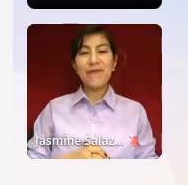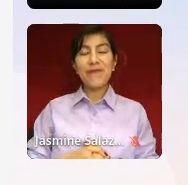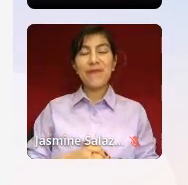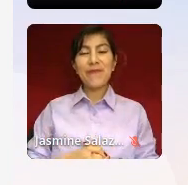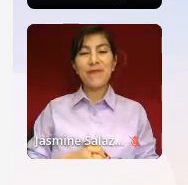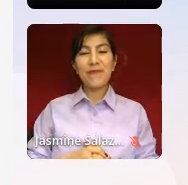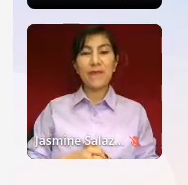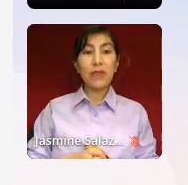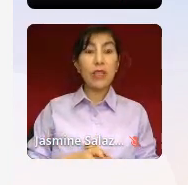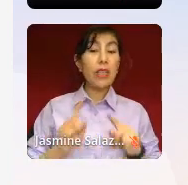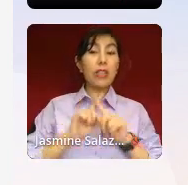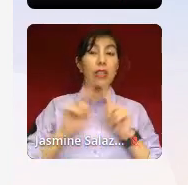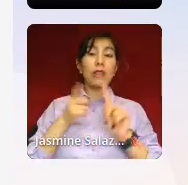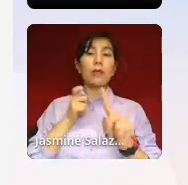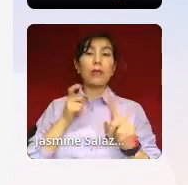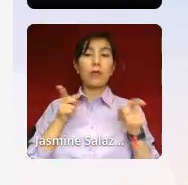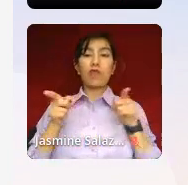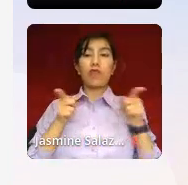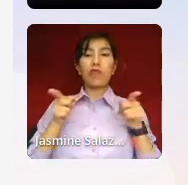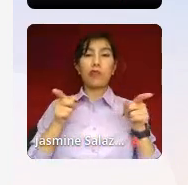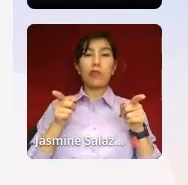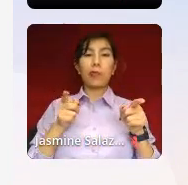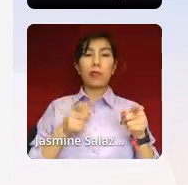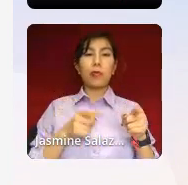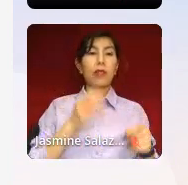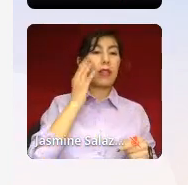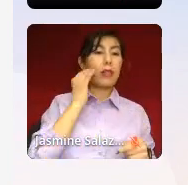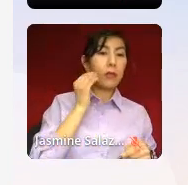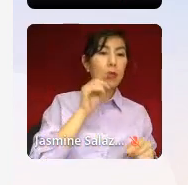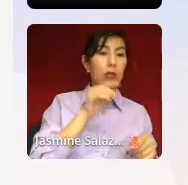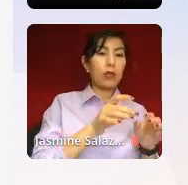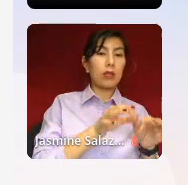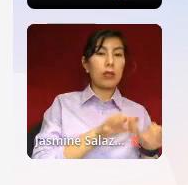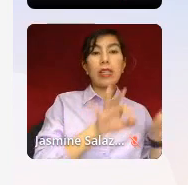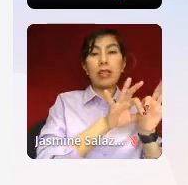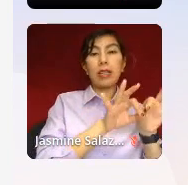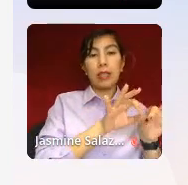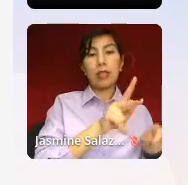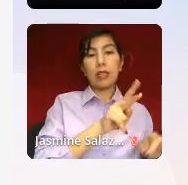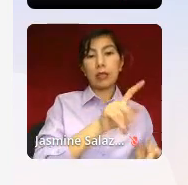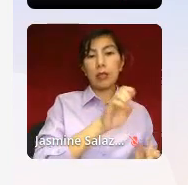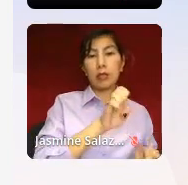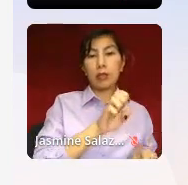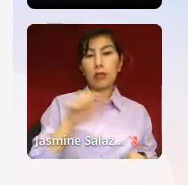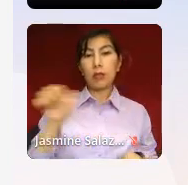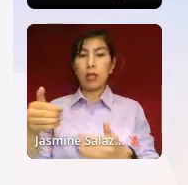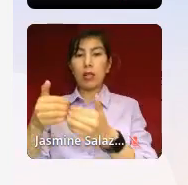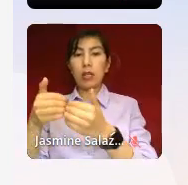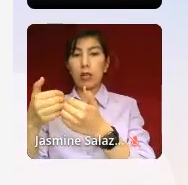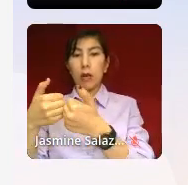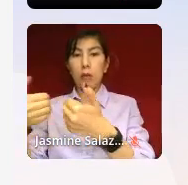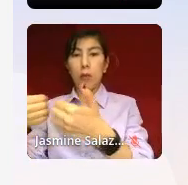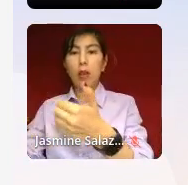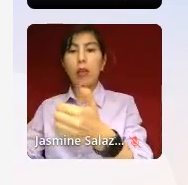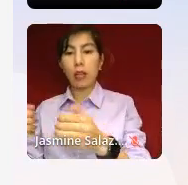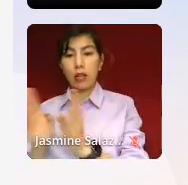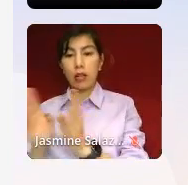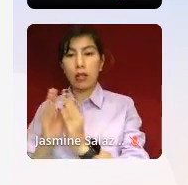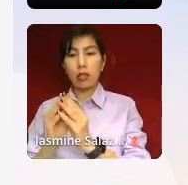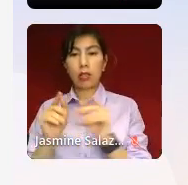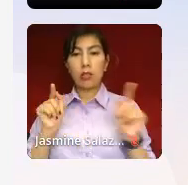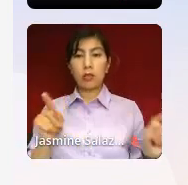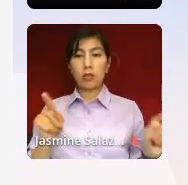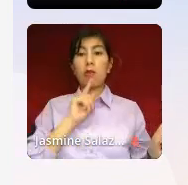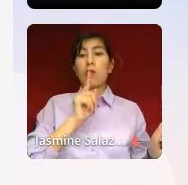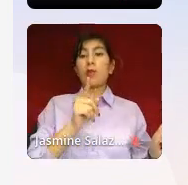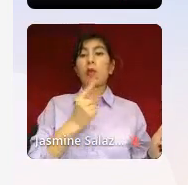The difference between the experiencing the keynote and experiencing the breakout sessions is really